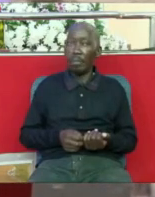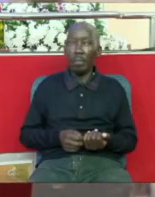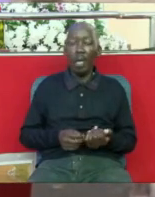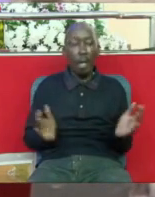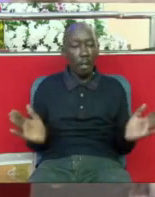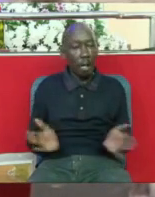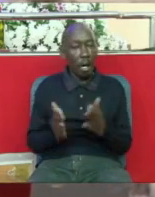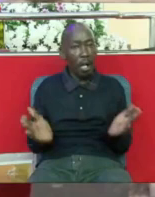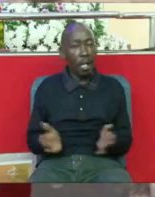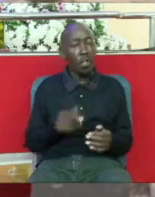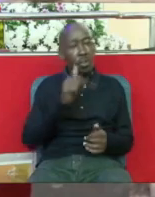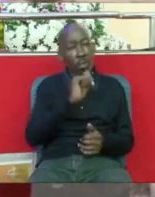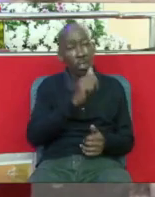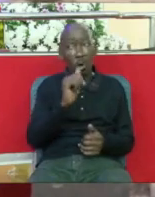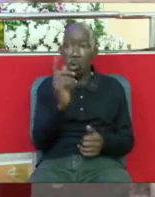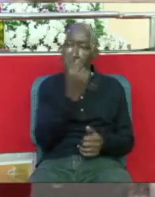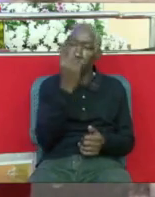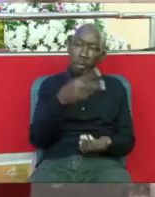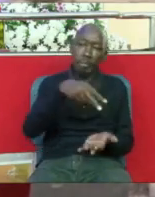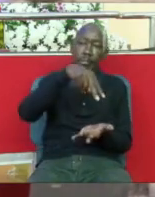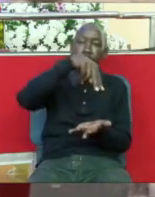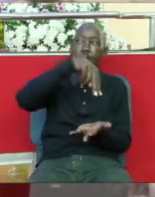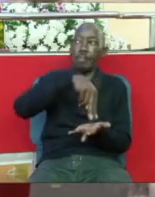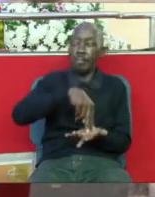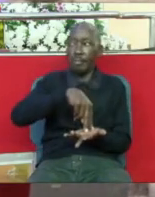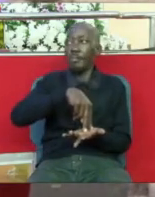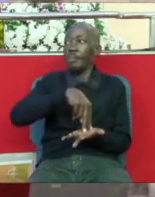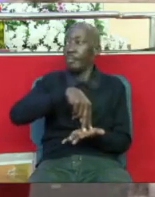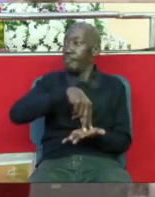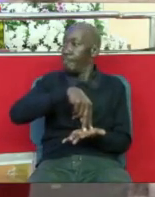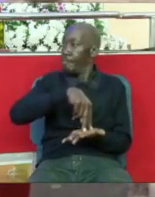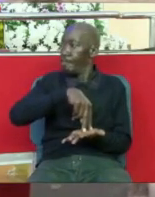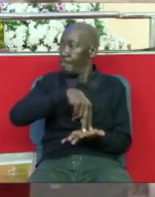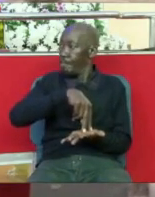Encourage yourself in the Lord. Just stand up. Jitie moyo katika Bwana, simama tu.